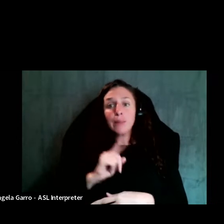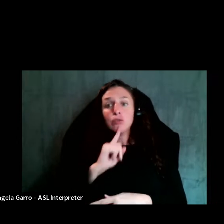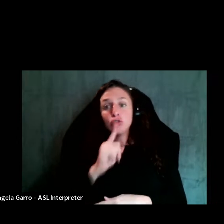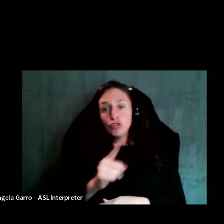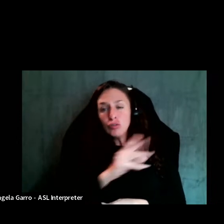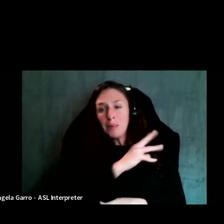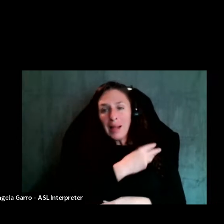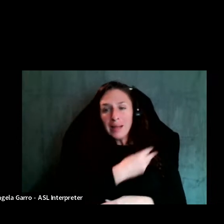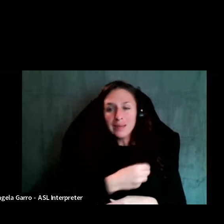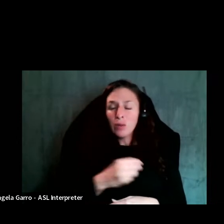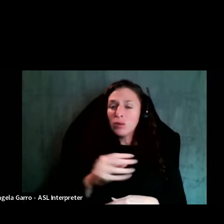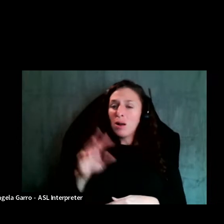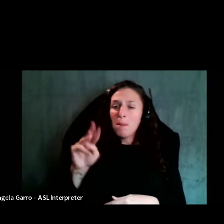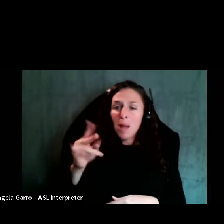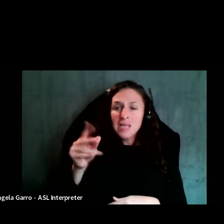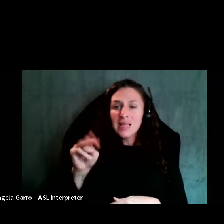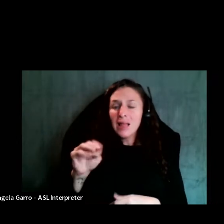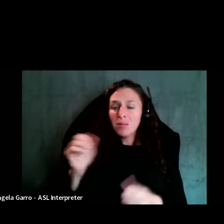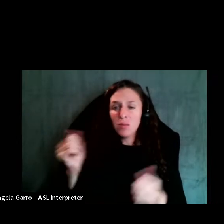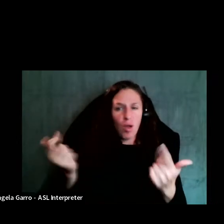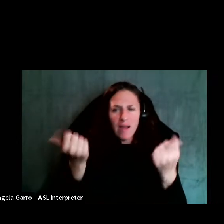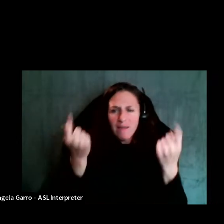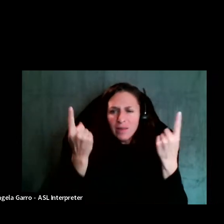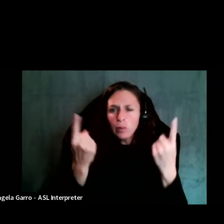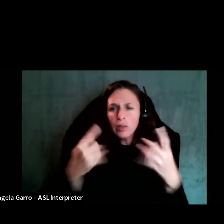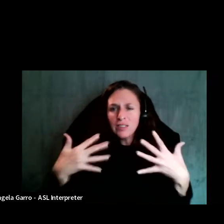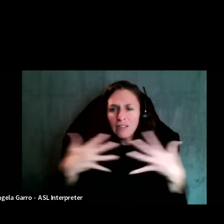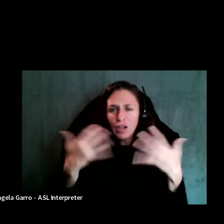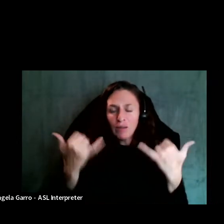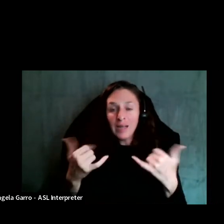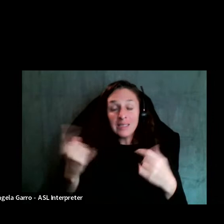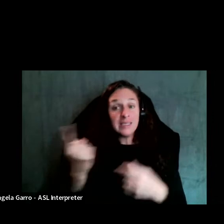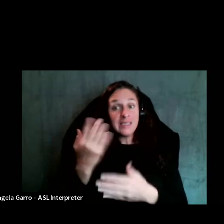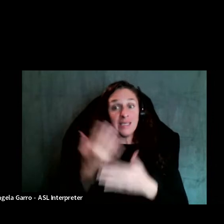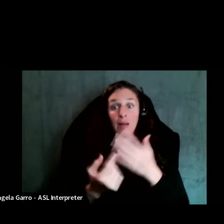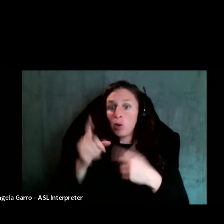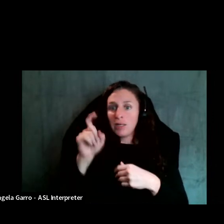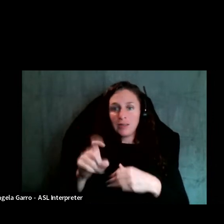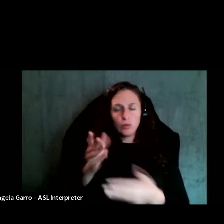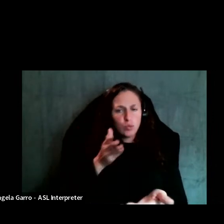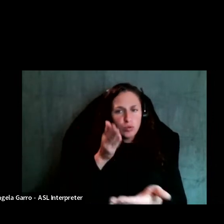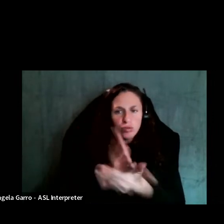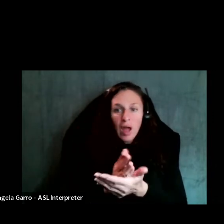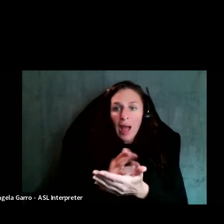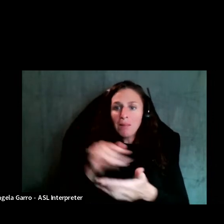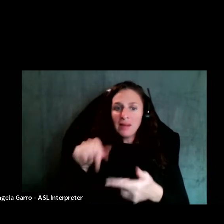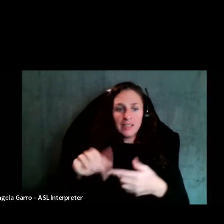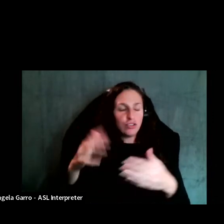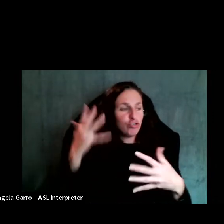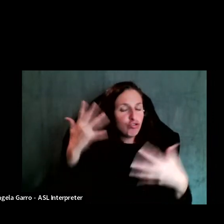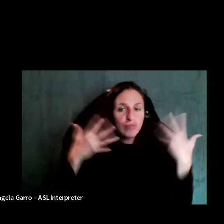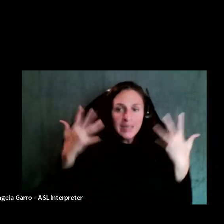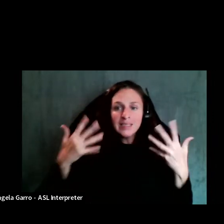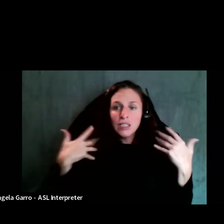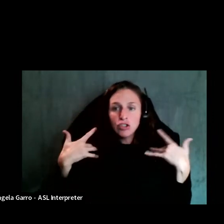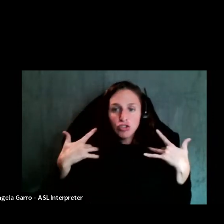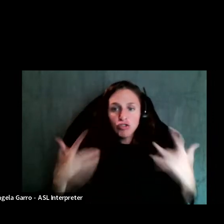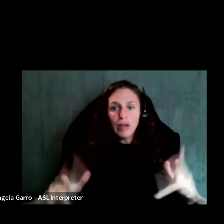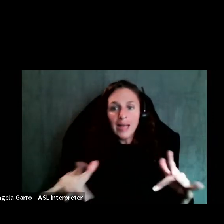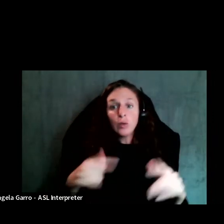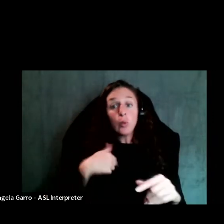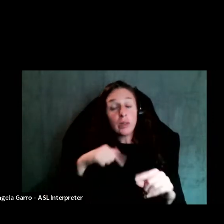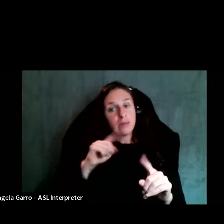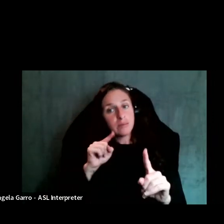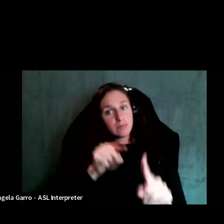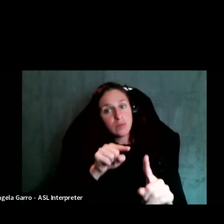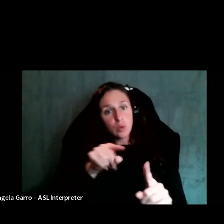Muslims or Jewish, everyone are afraid right now. Someone needs to stop this crazy train. And I guess we turn to you guys as educators